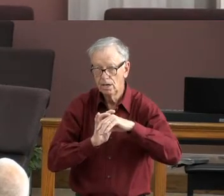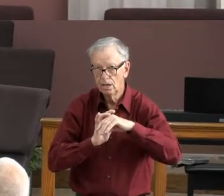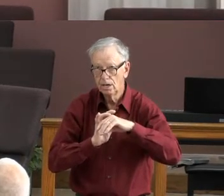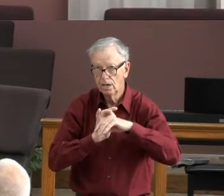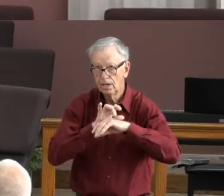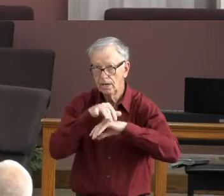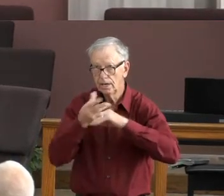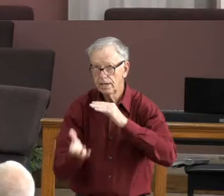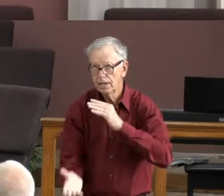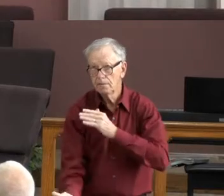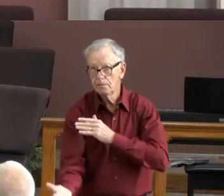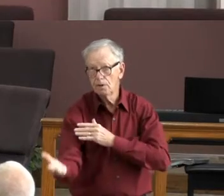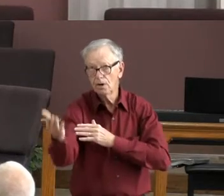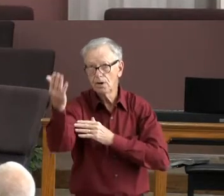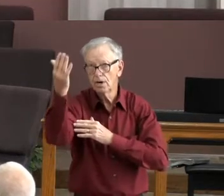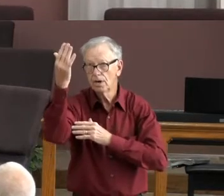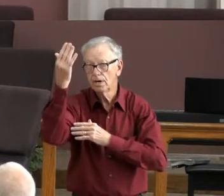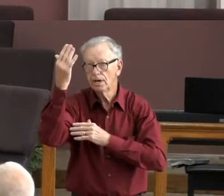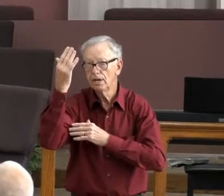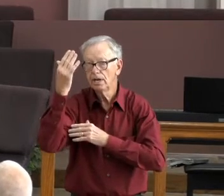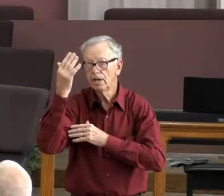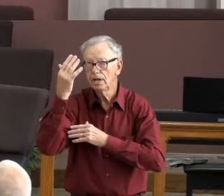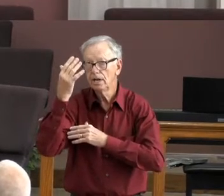earth. Early in the morning